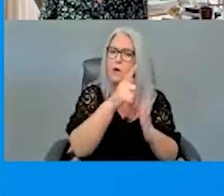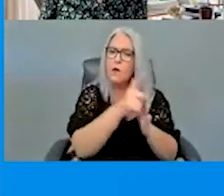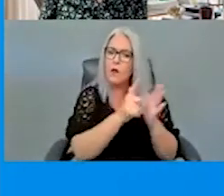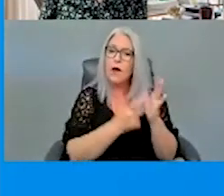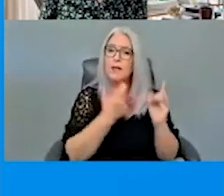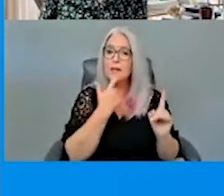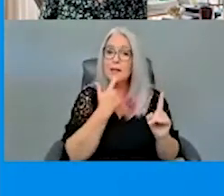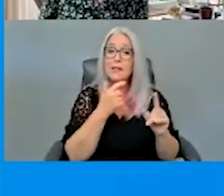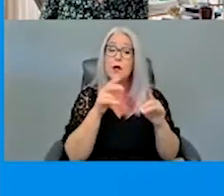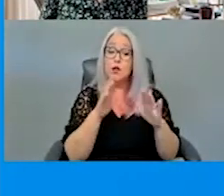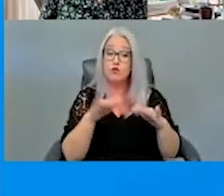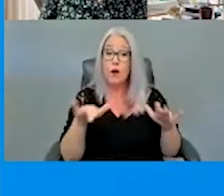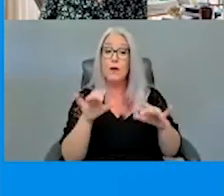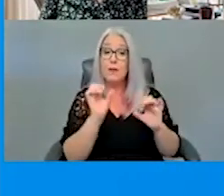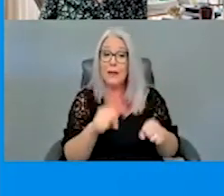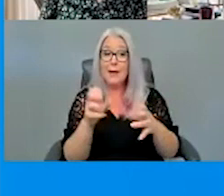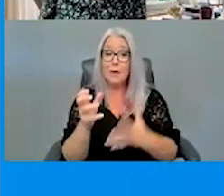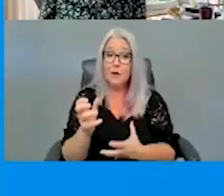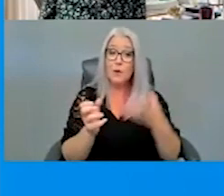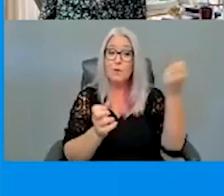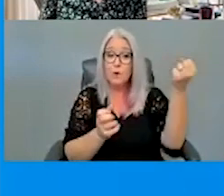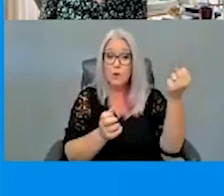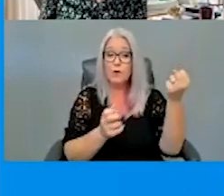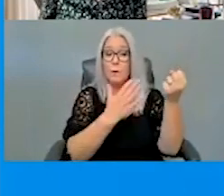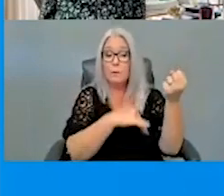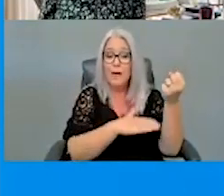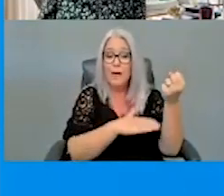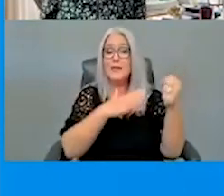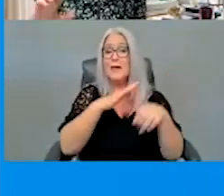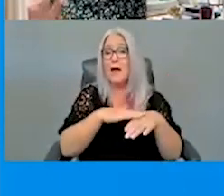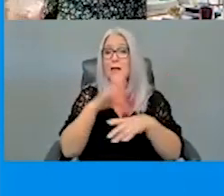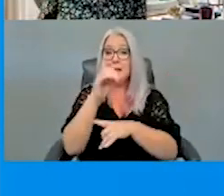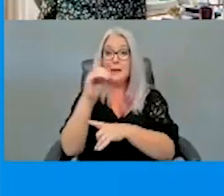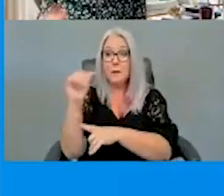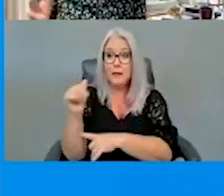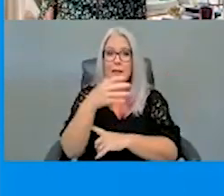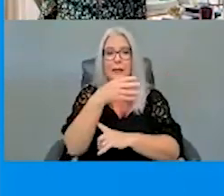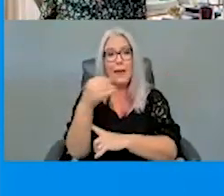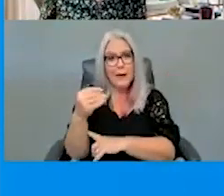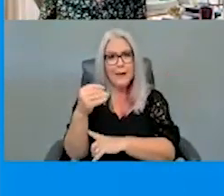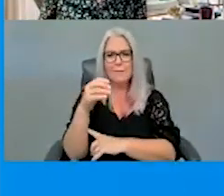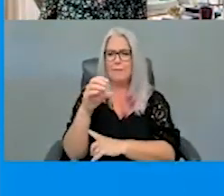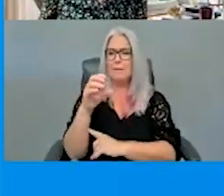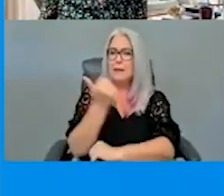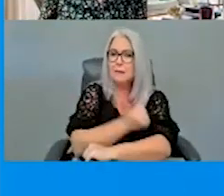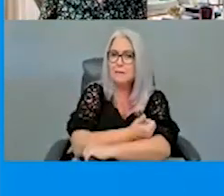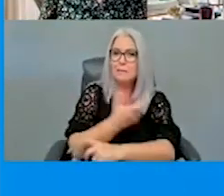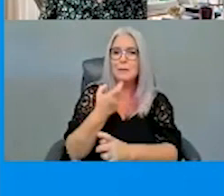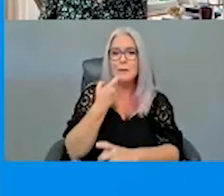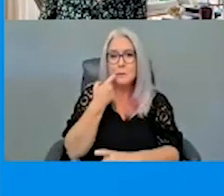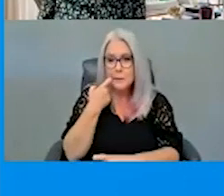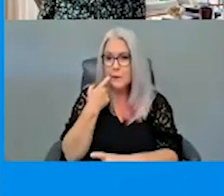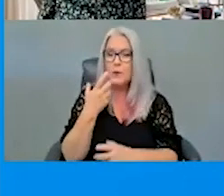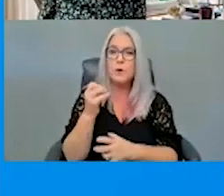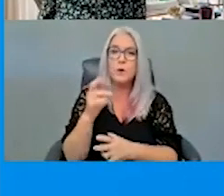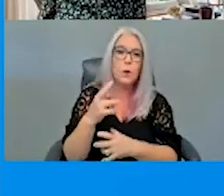child can be removed on the basis of disability or substance abuse. It's often worded in kind of an either